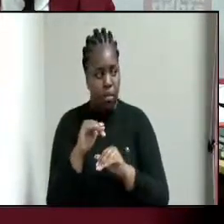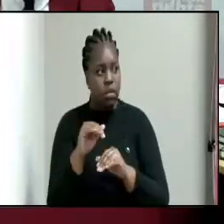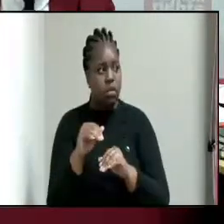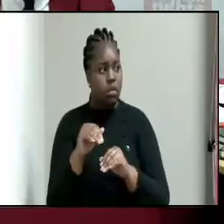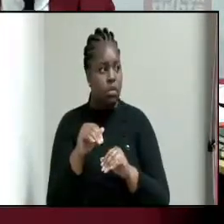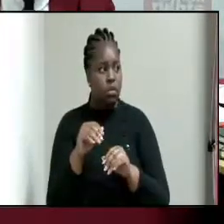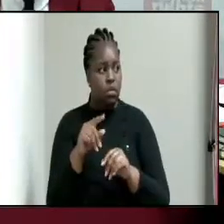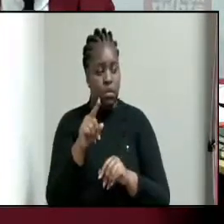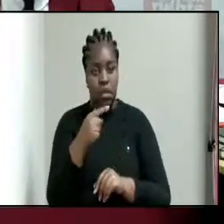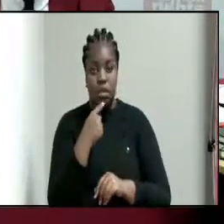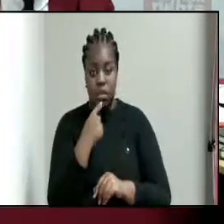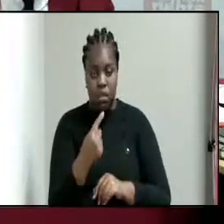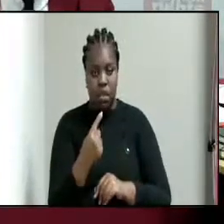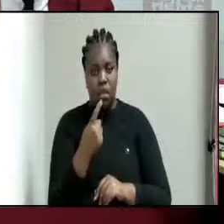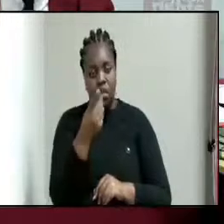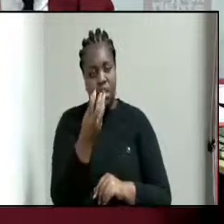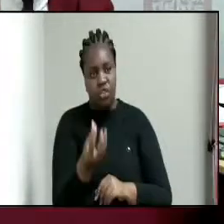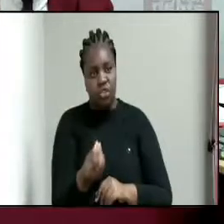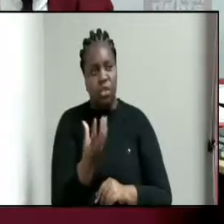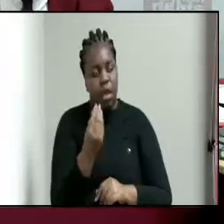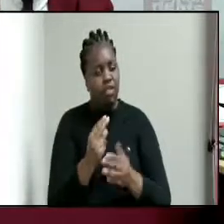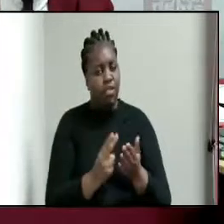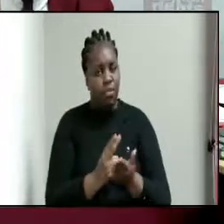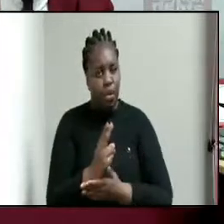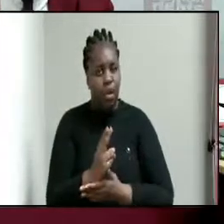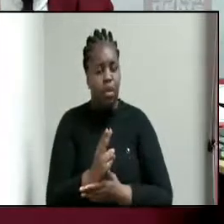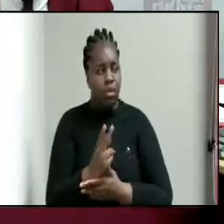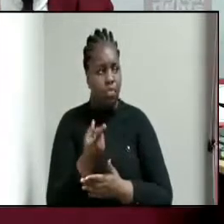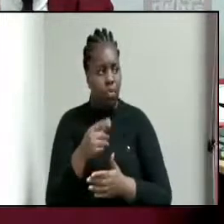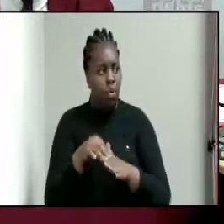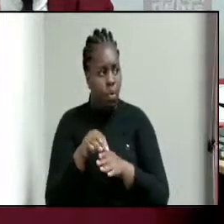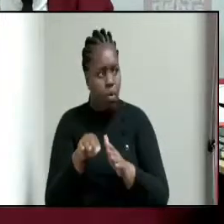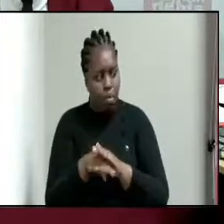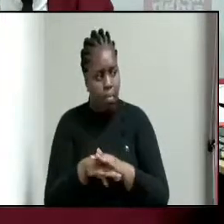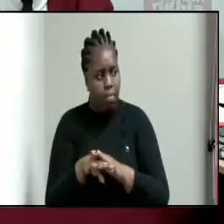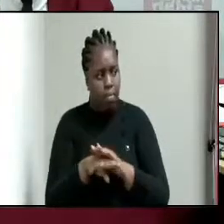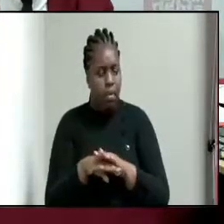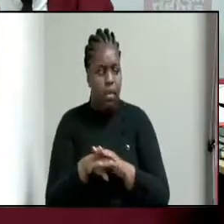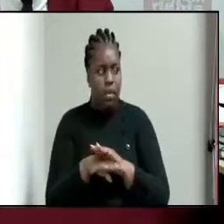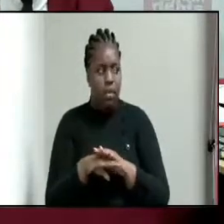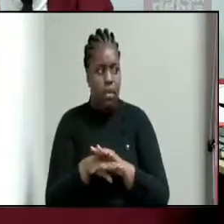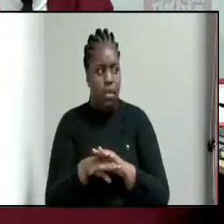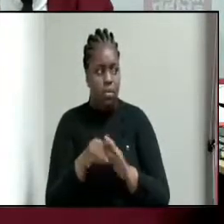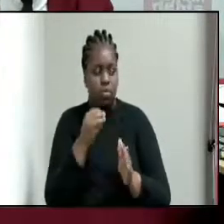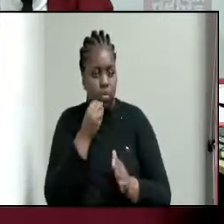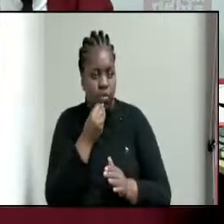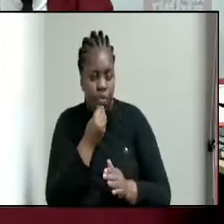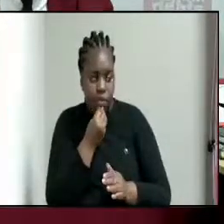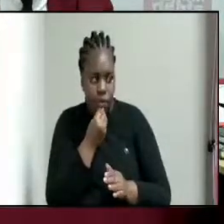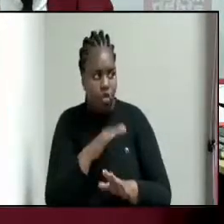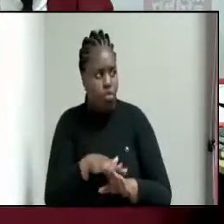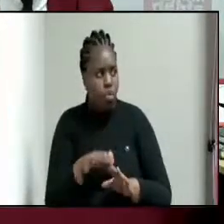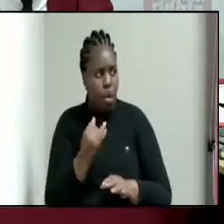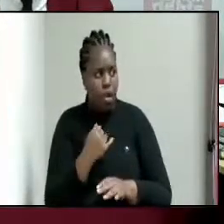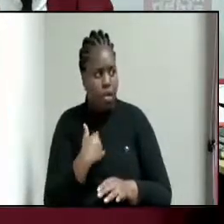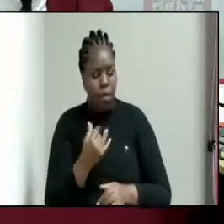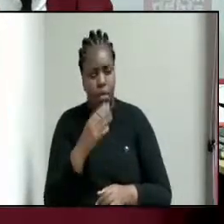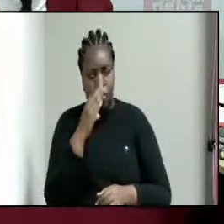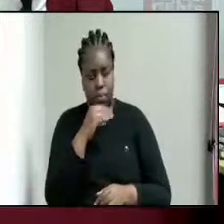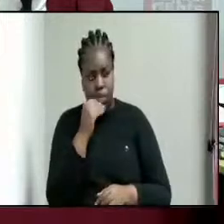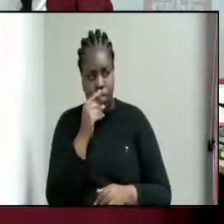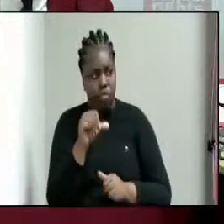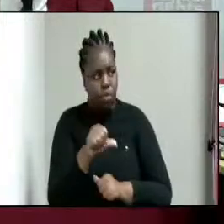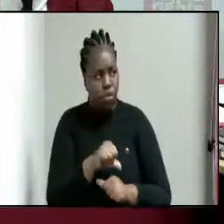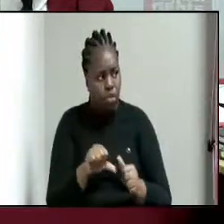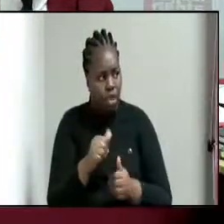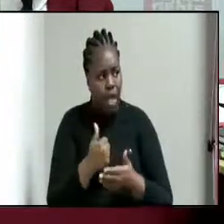where it says that the child has a right to basic nutrition. So it's not like we're speaking about social